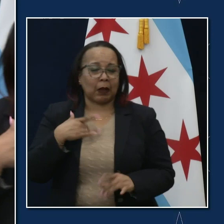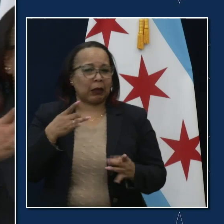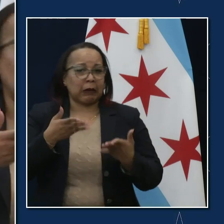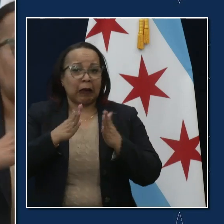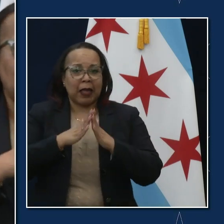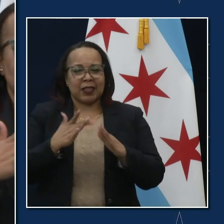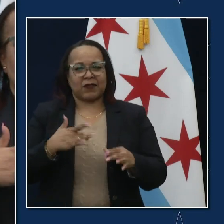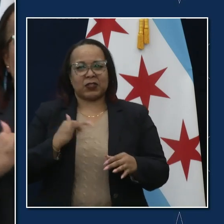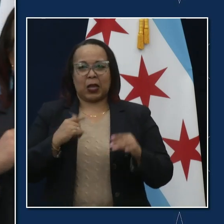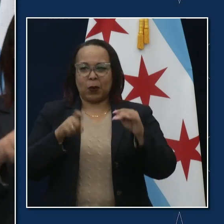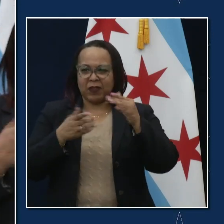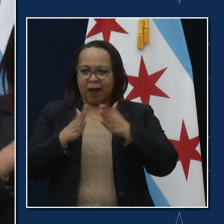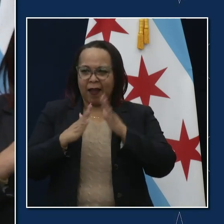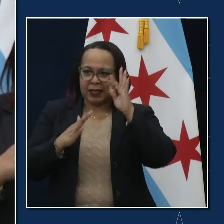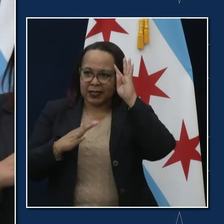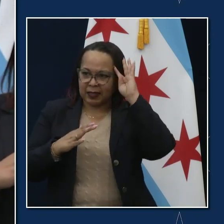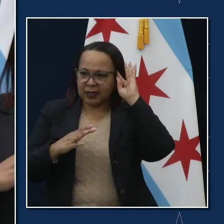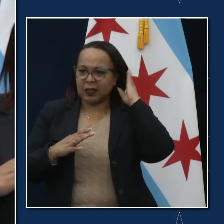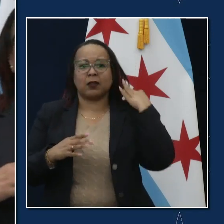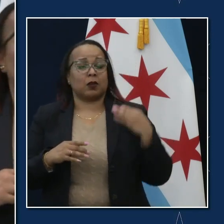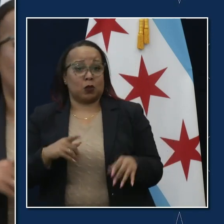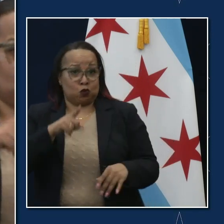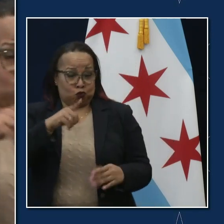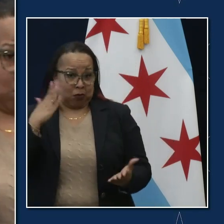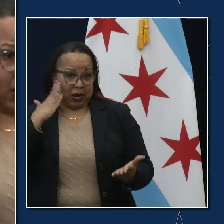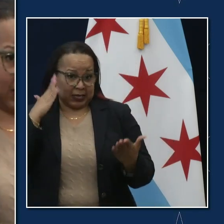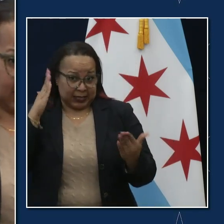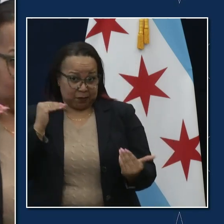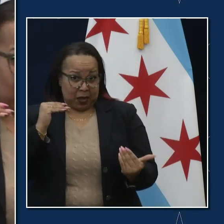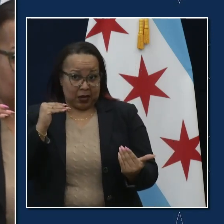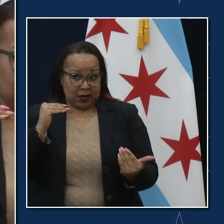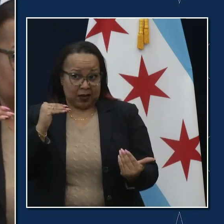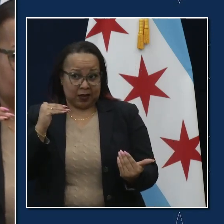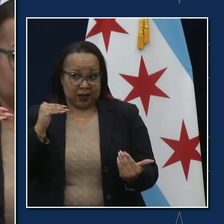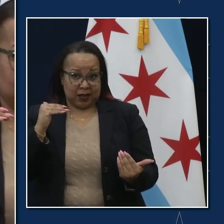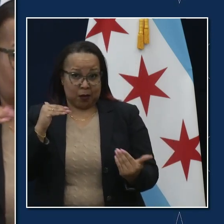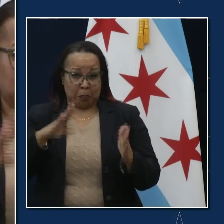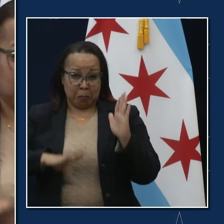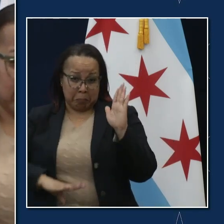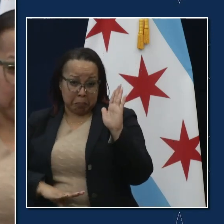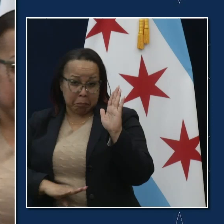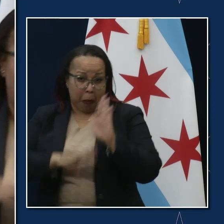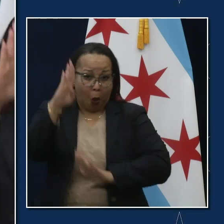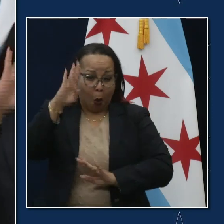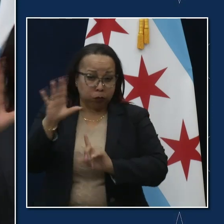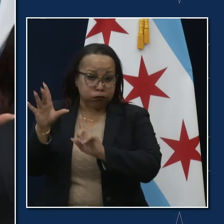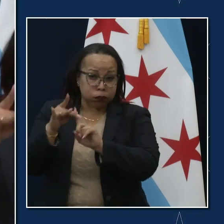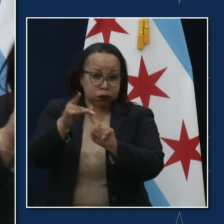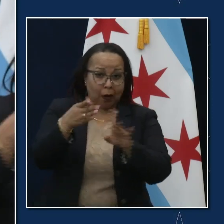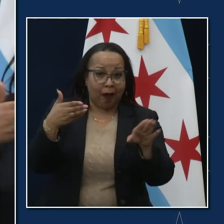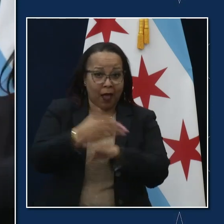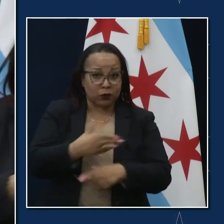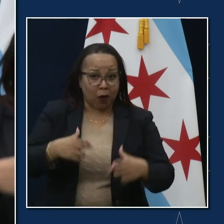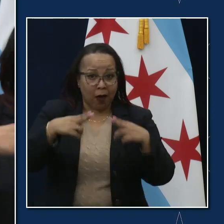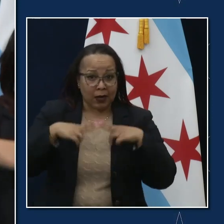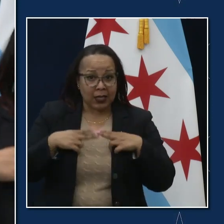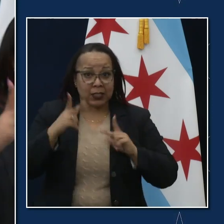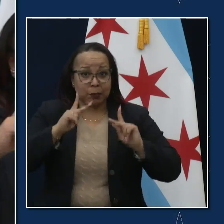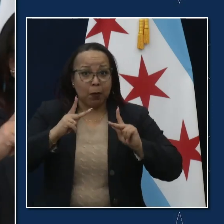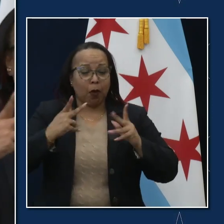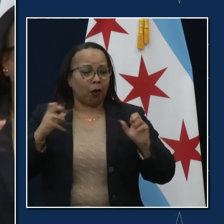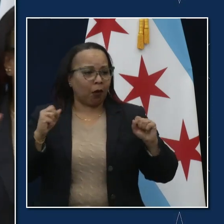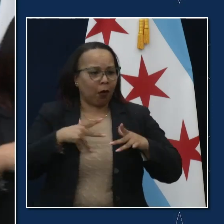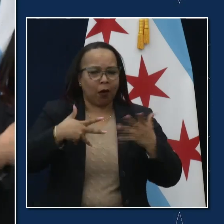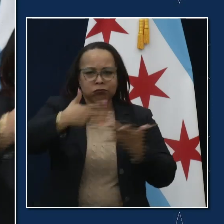question, but it feels like we always have to ask are you anticipating, a surge in cases post-holiday because of all people